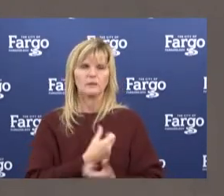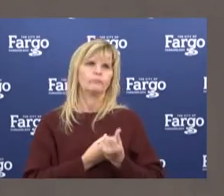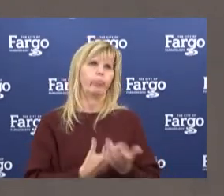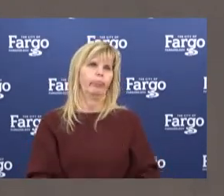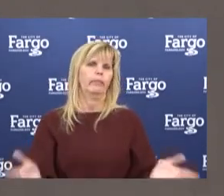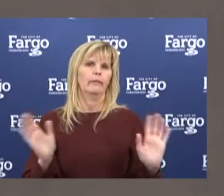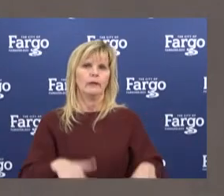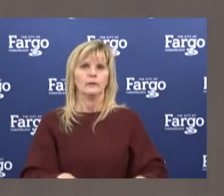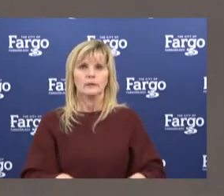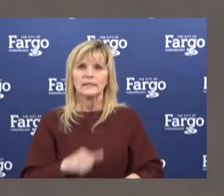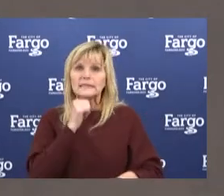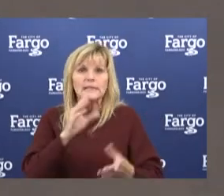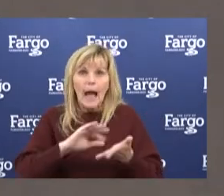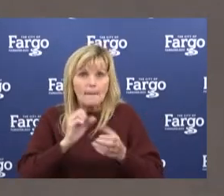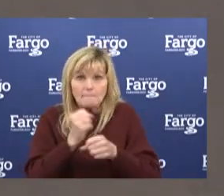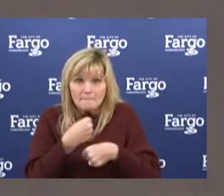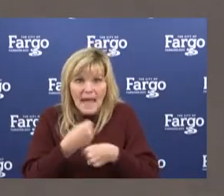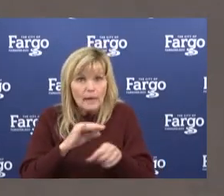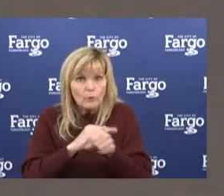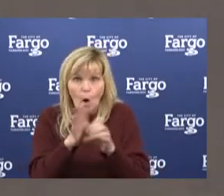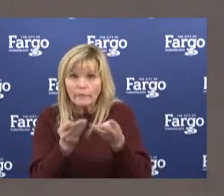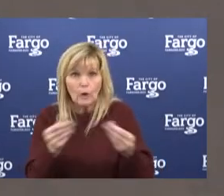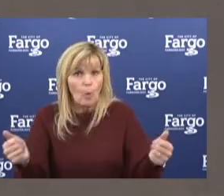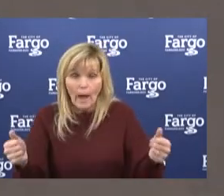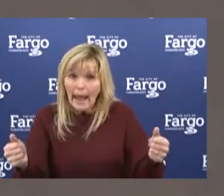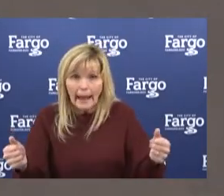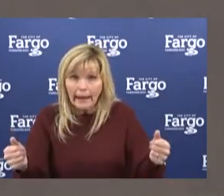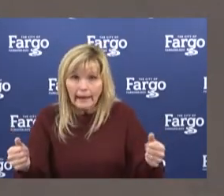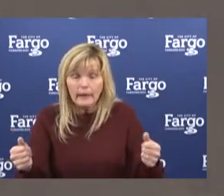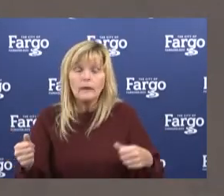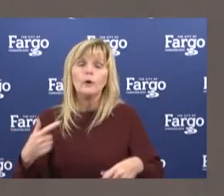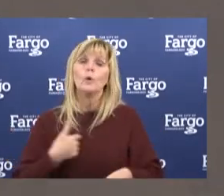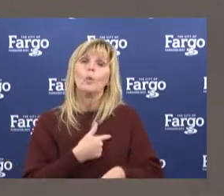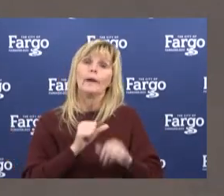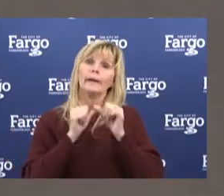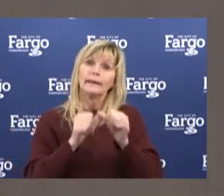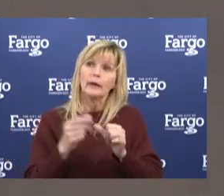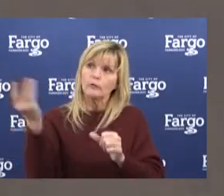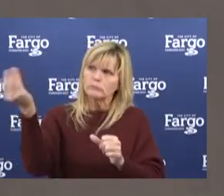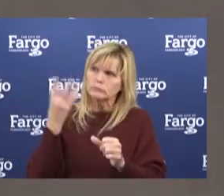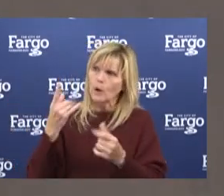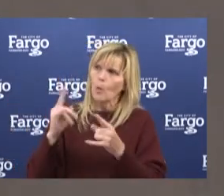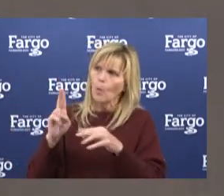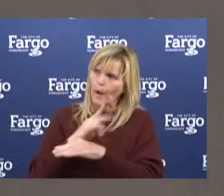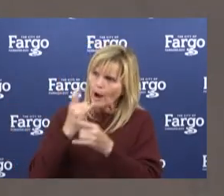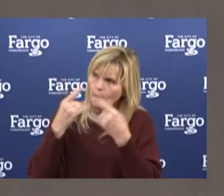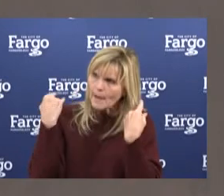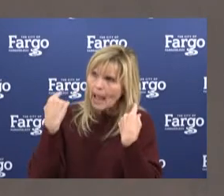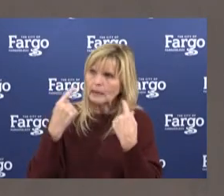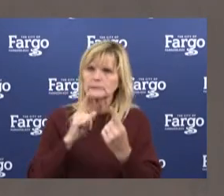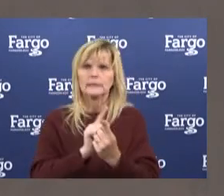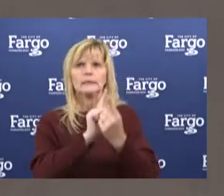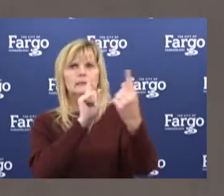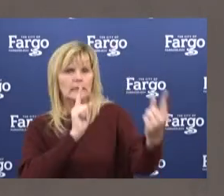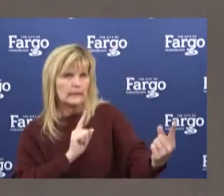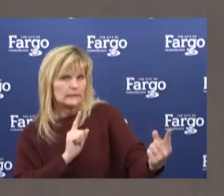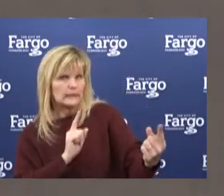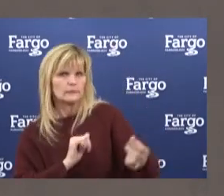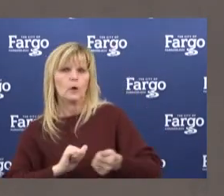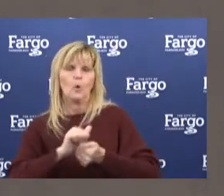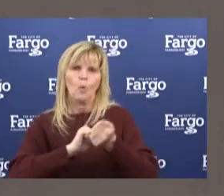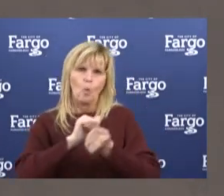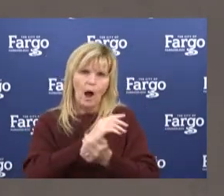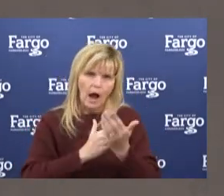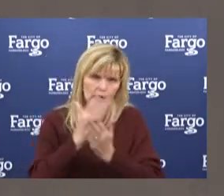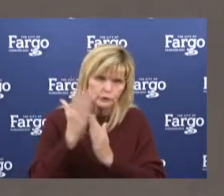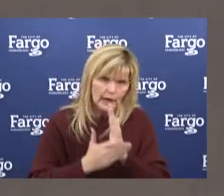not going to resolve the issues that are at hand. We continue to be told to wear a mask, maintain social distancing, wash our